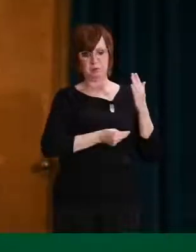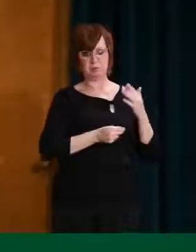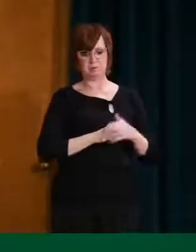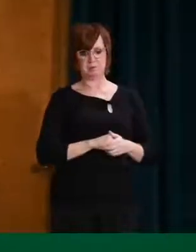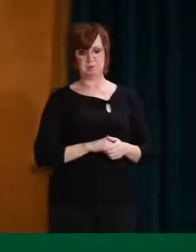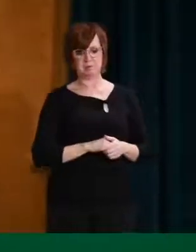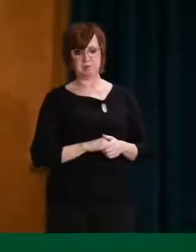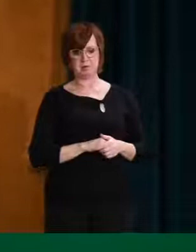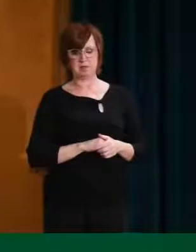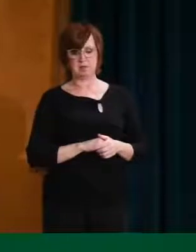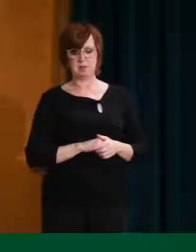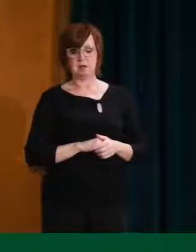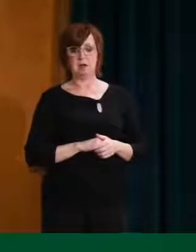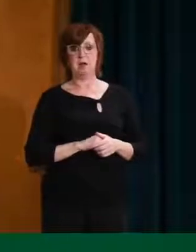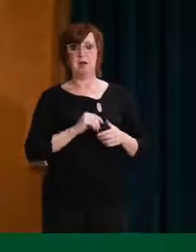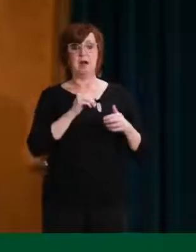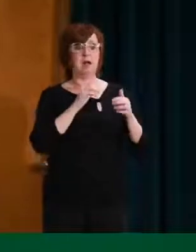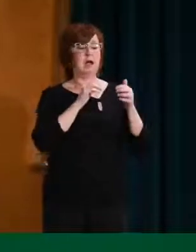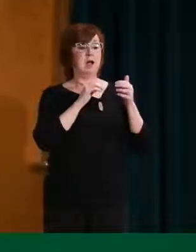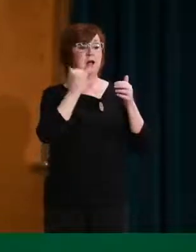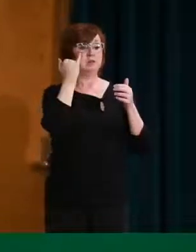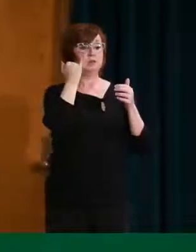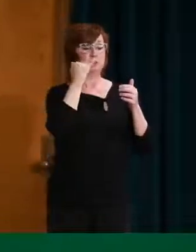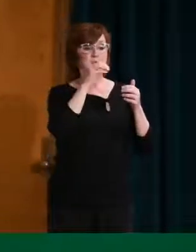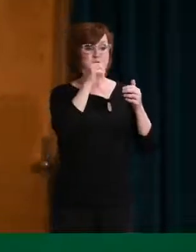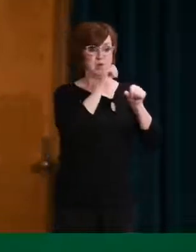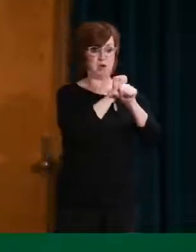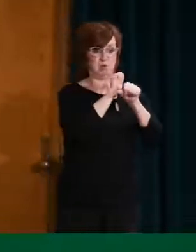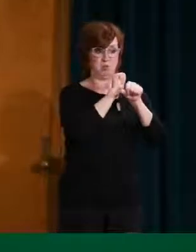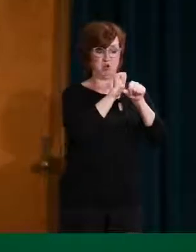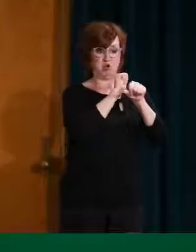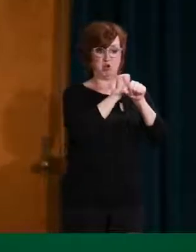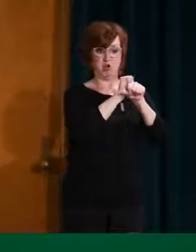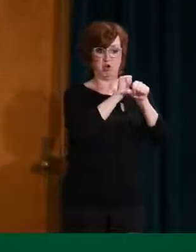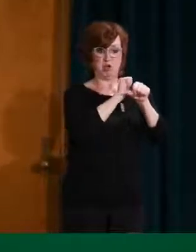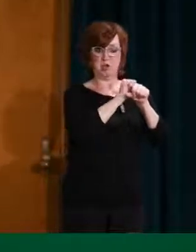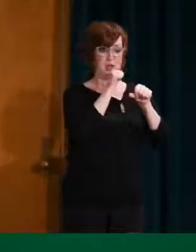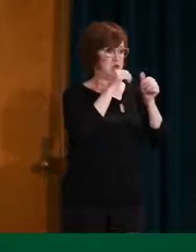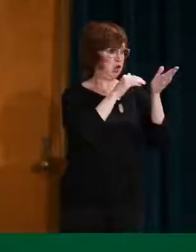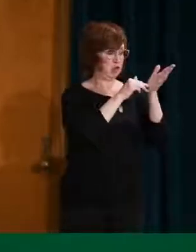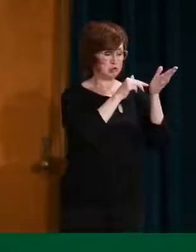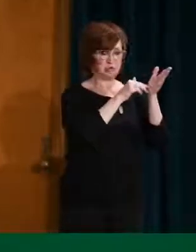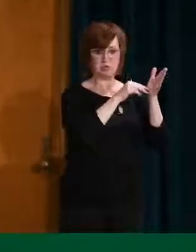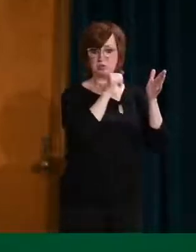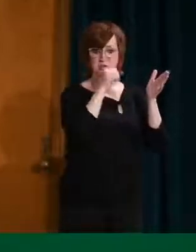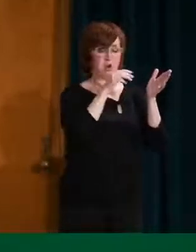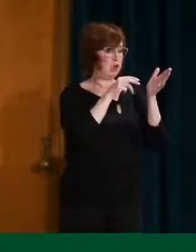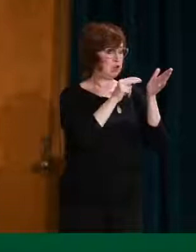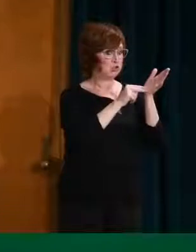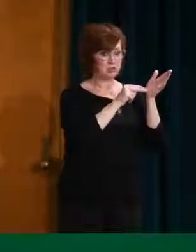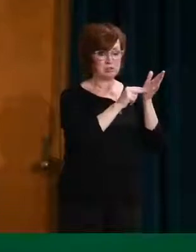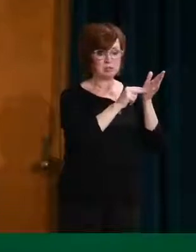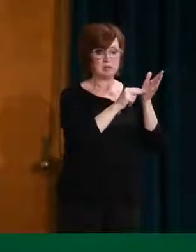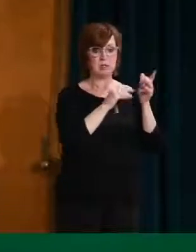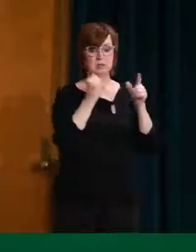sense of safety, which I think has a value attached to it for healthcare workers, but also helps healthcare